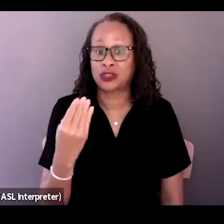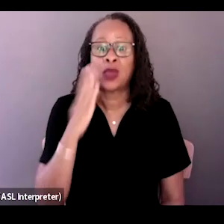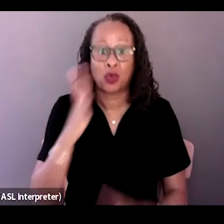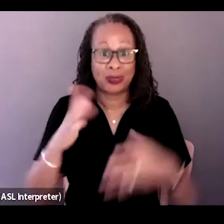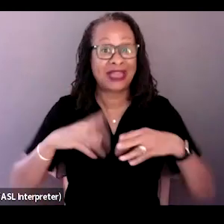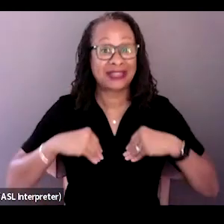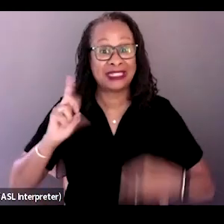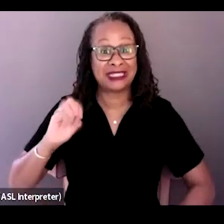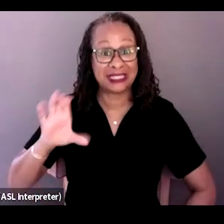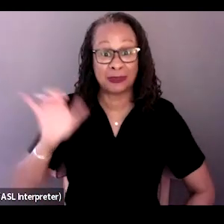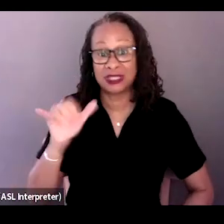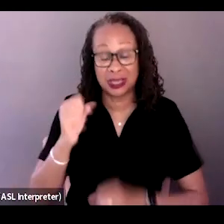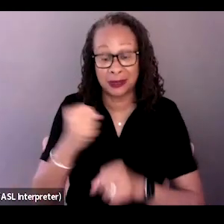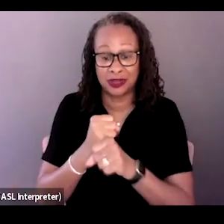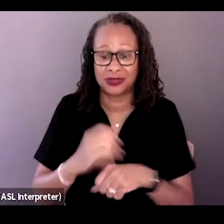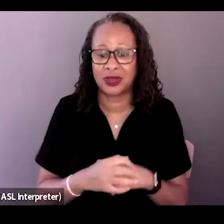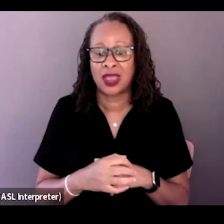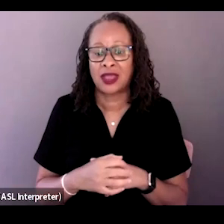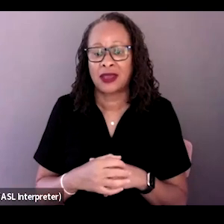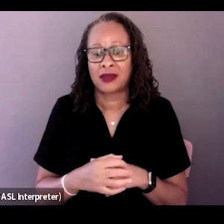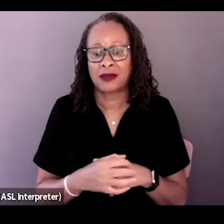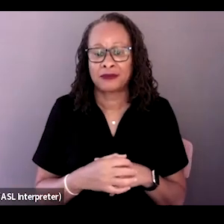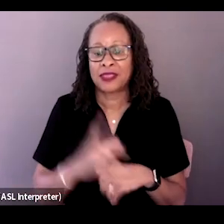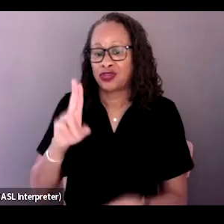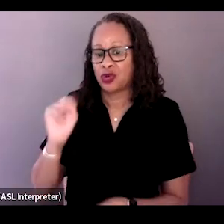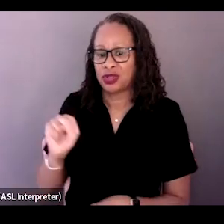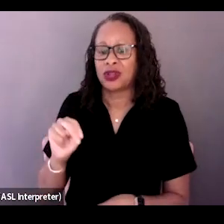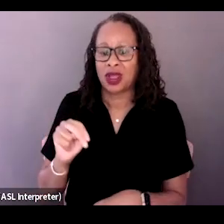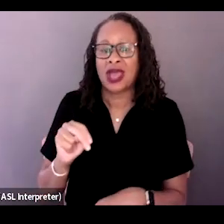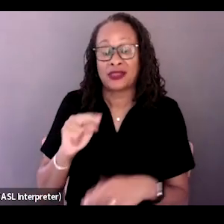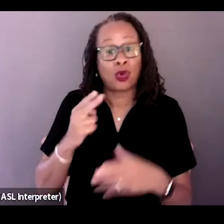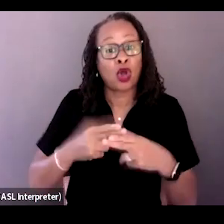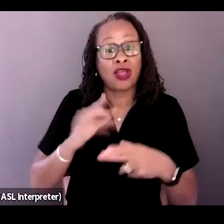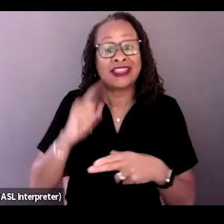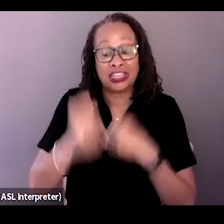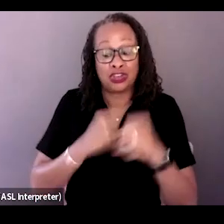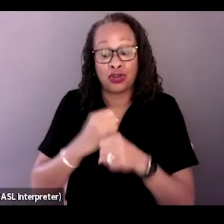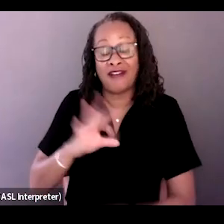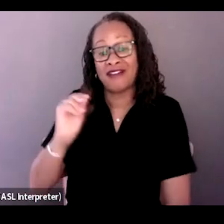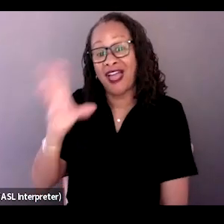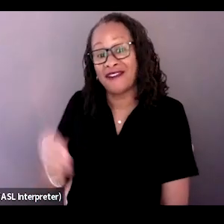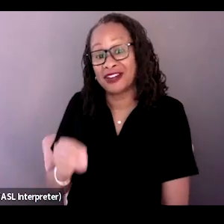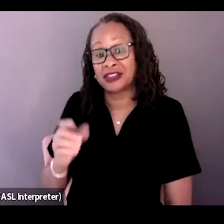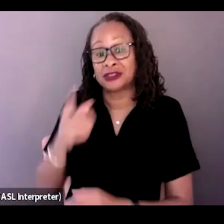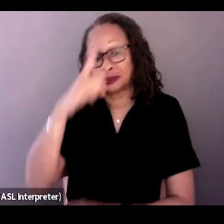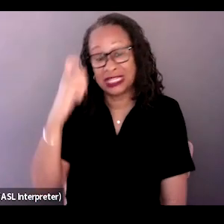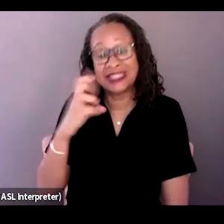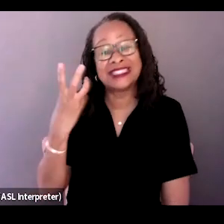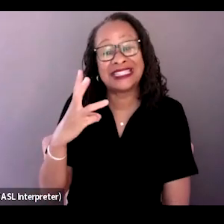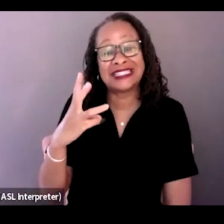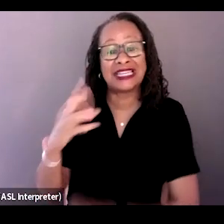what I think is crucial, and it was called the Year of Africa. The United Nations was calling it the Year of Africa. Why? Because 16 African countries